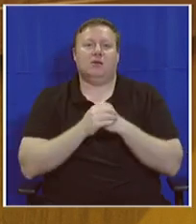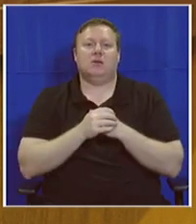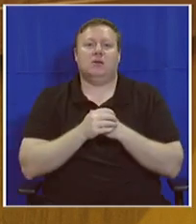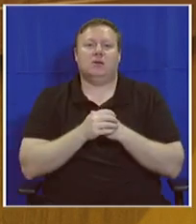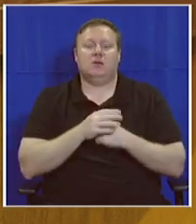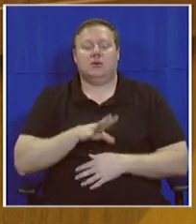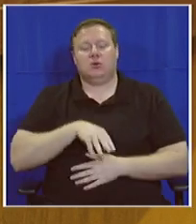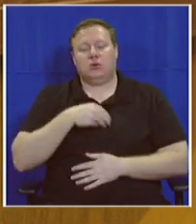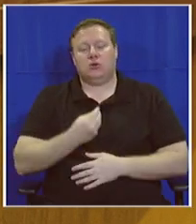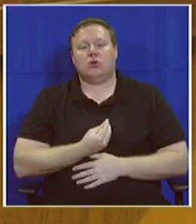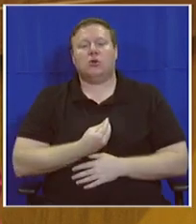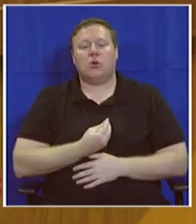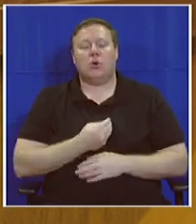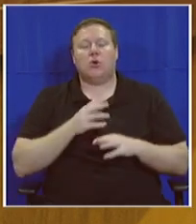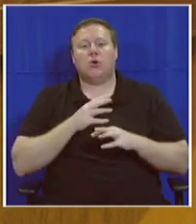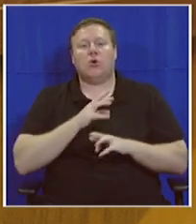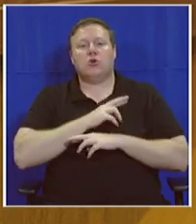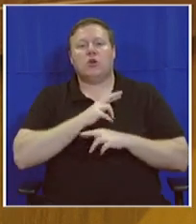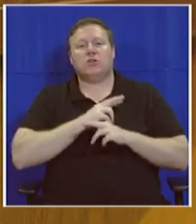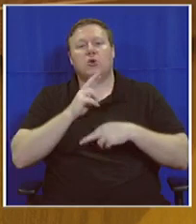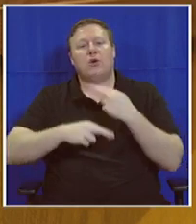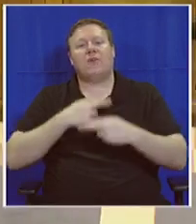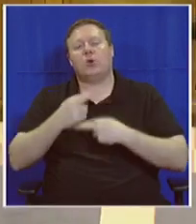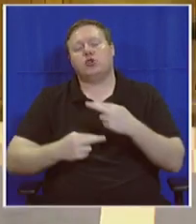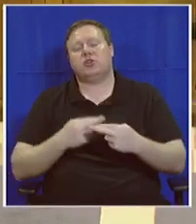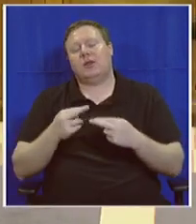rest in revolutionary peace. Thank you.